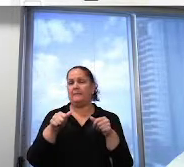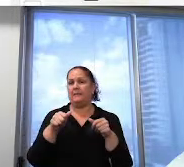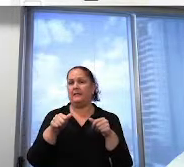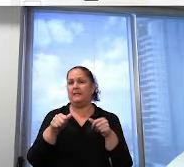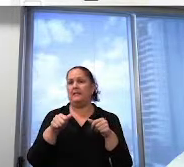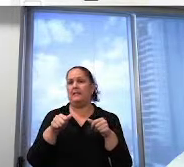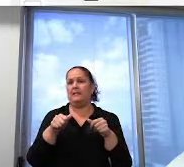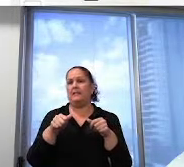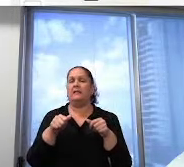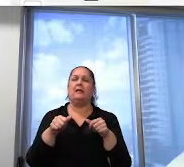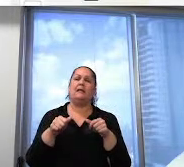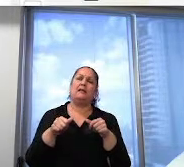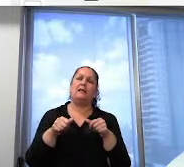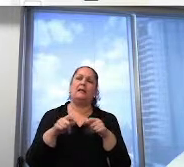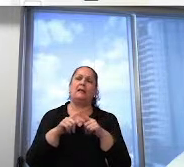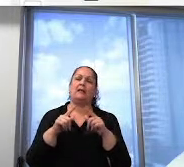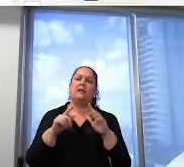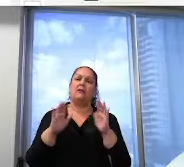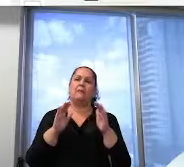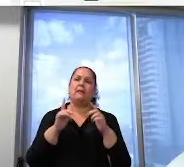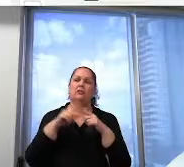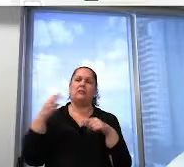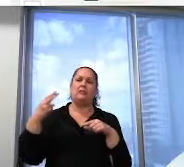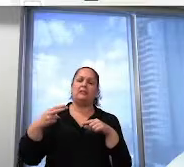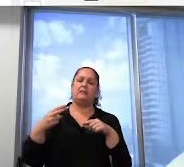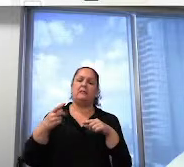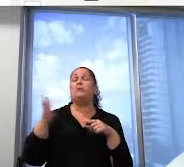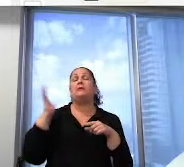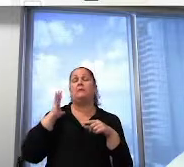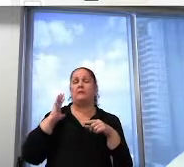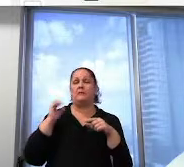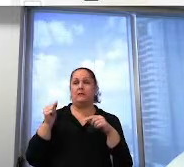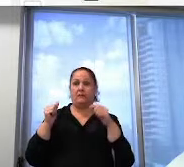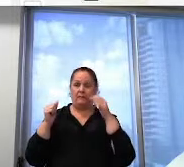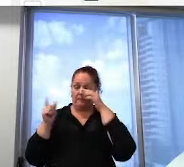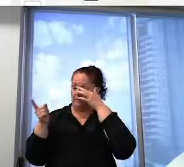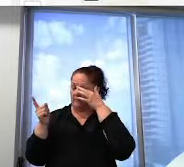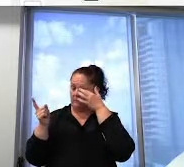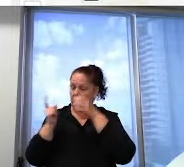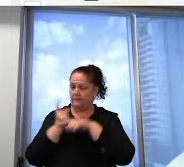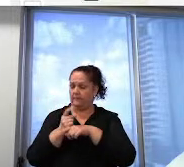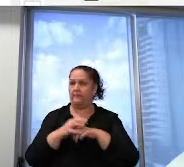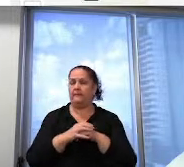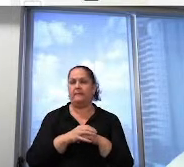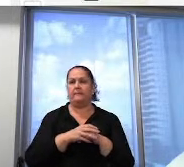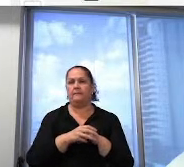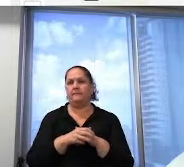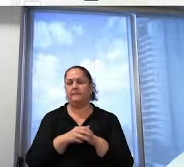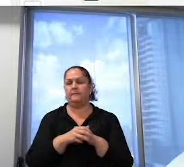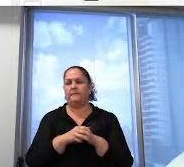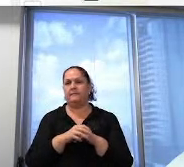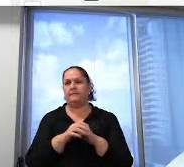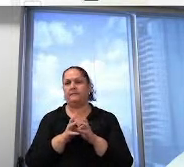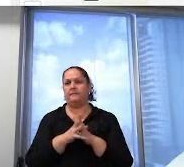spending for say transmission line rebuild compared to previous budgets, right? That is correct.